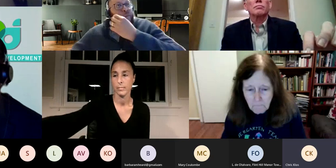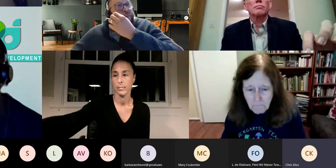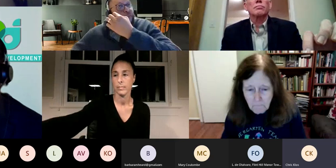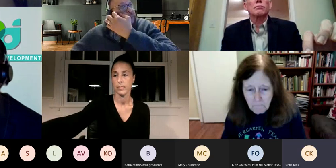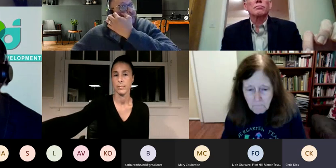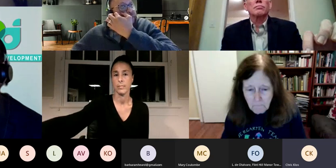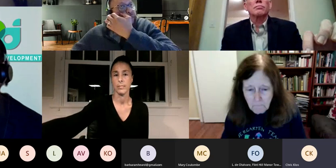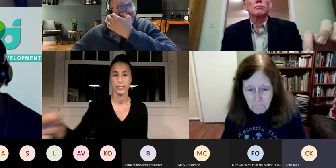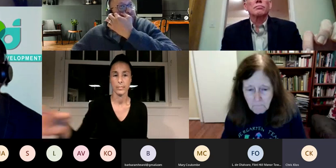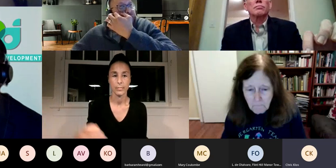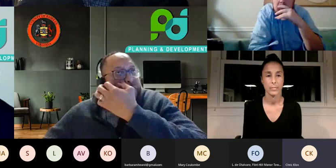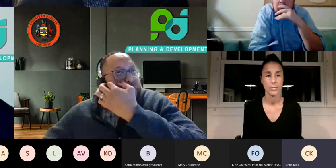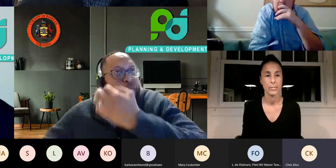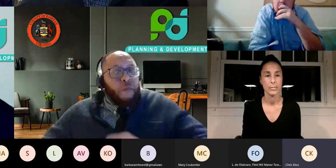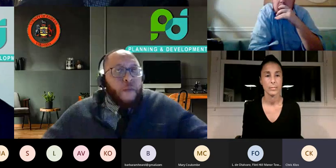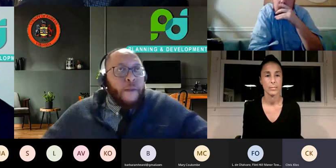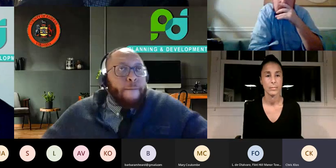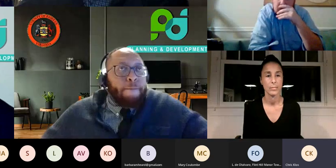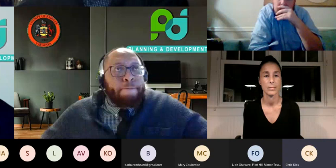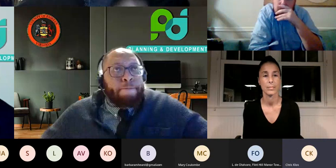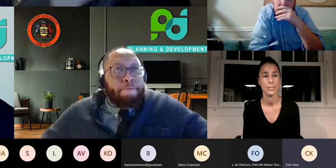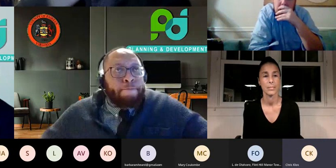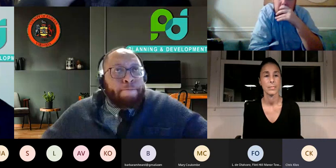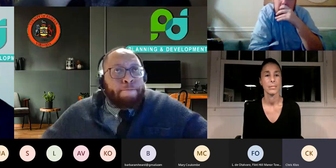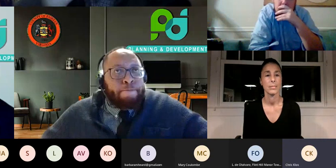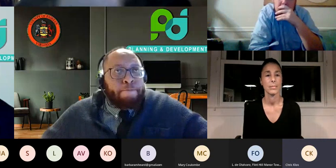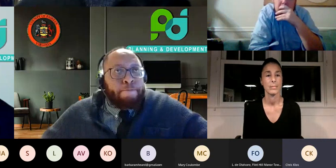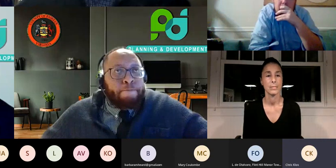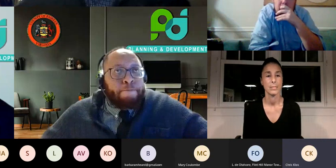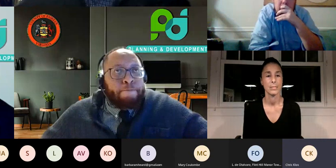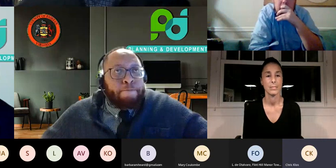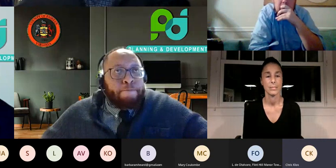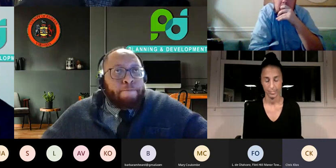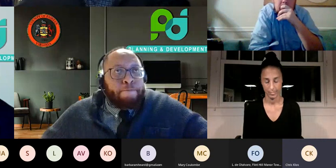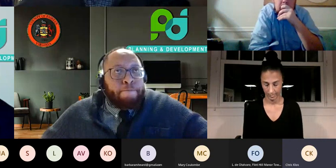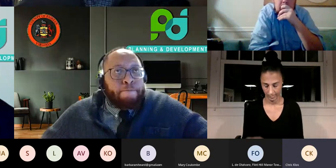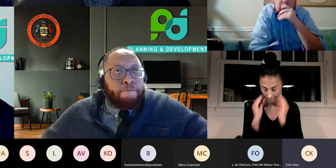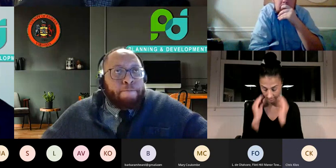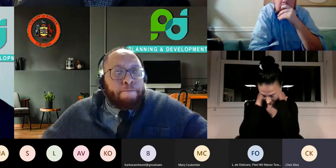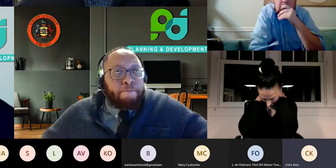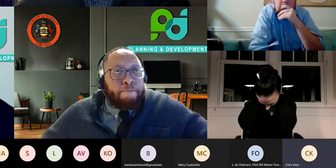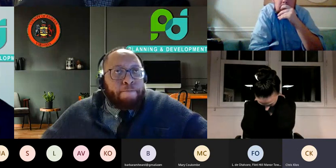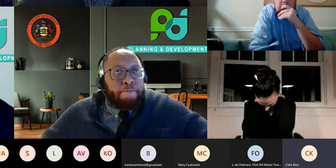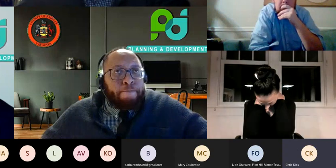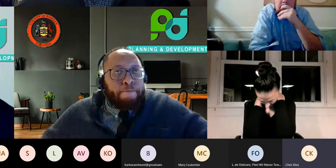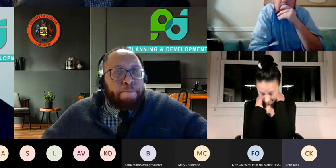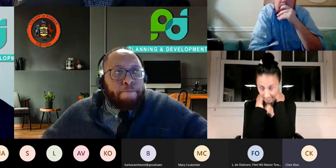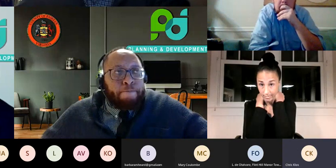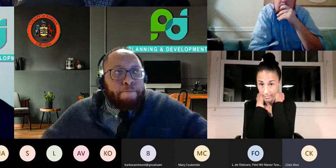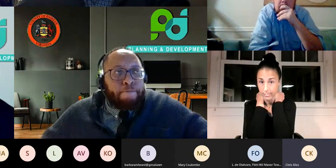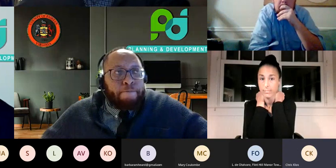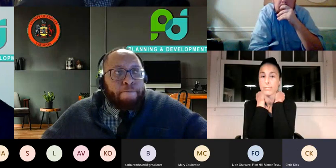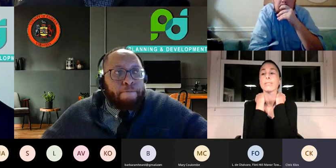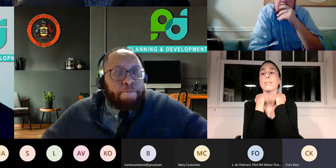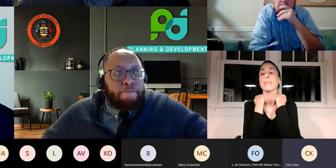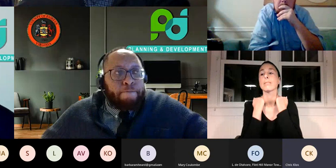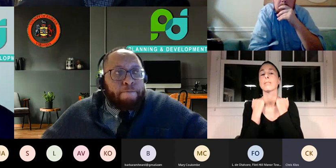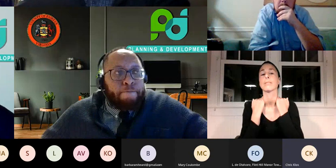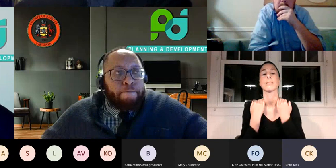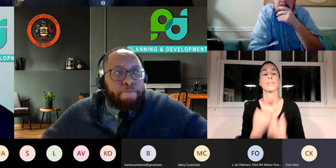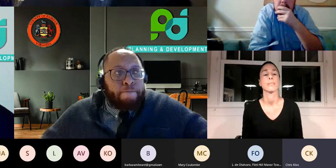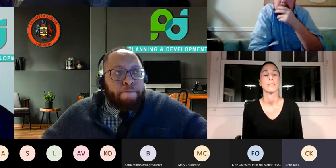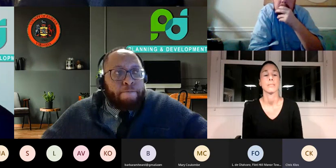to 2028. And for currently proposed projects, they're looking at a shortfall of unfunded monies